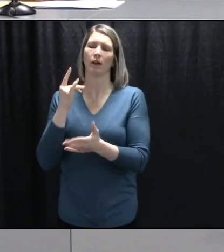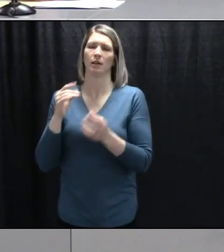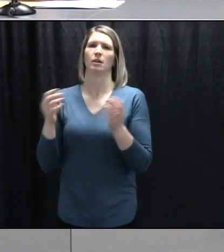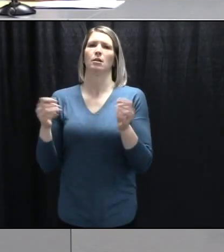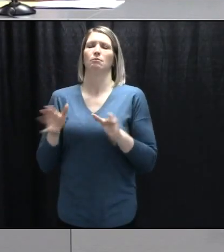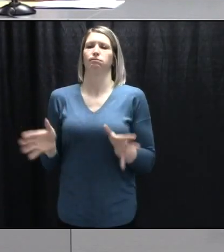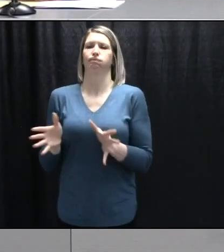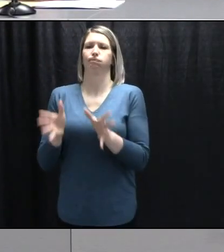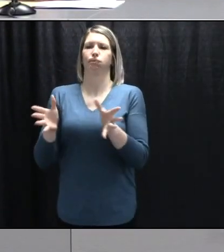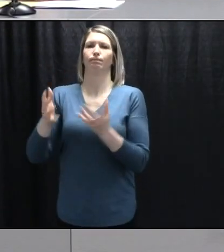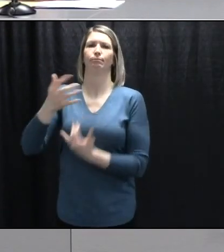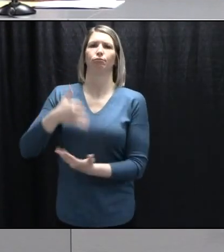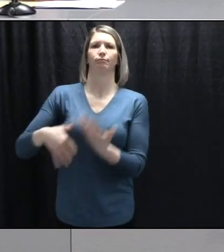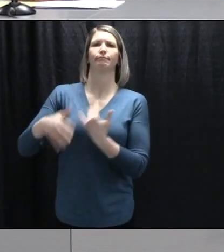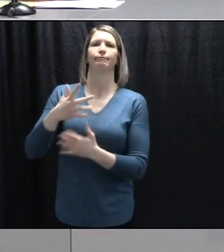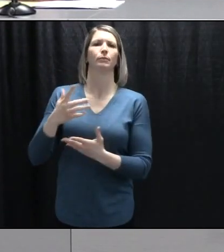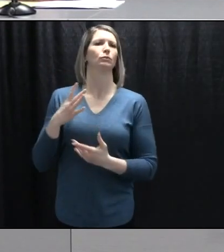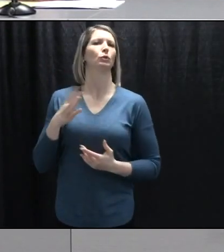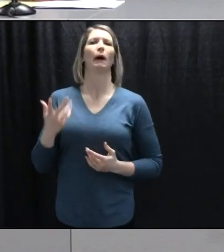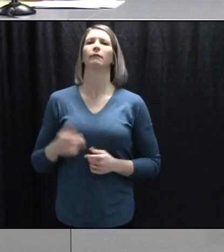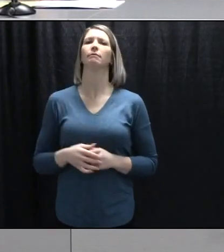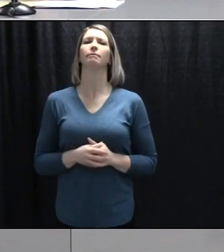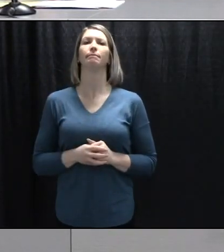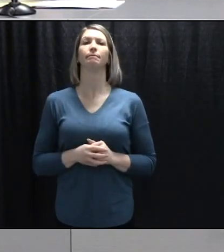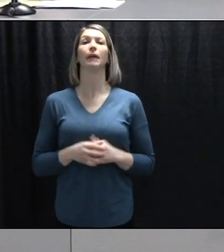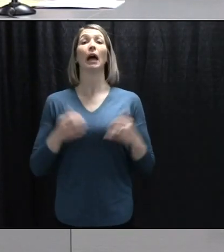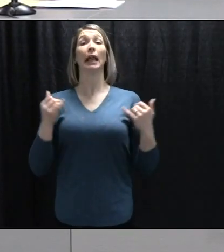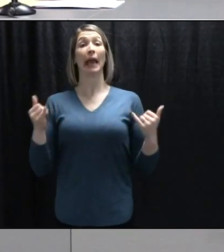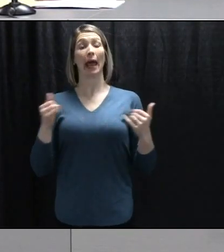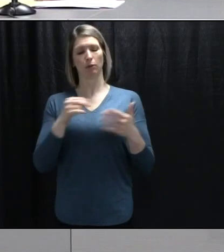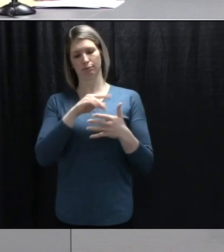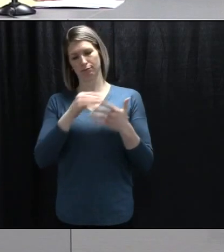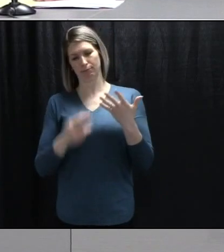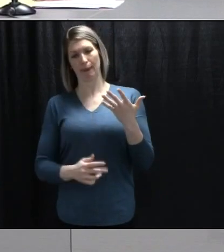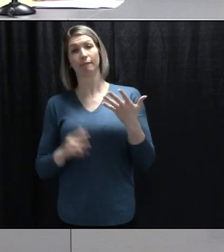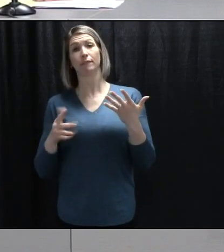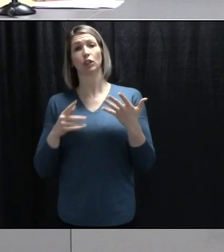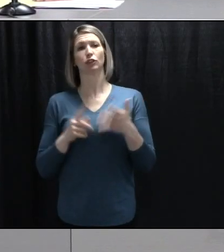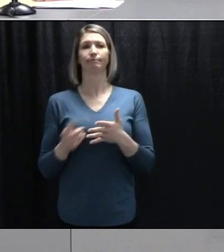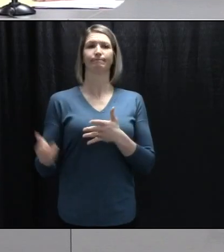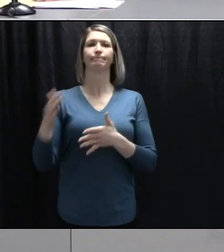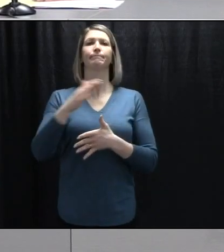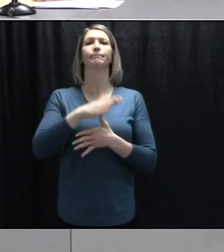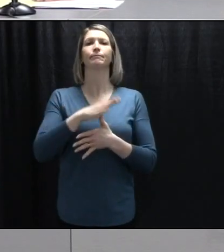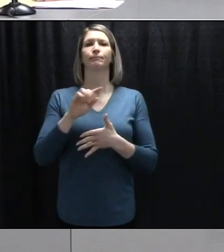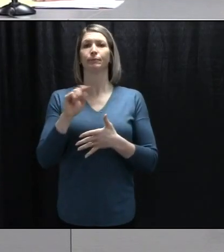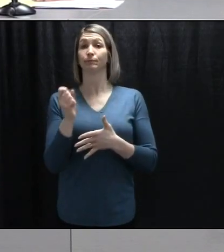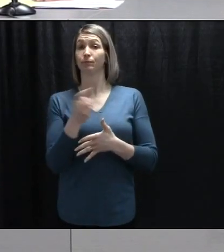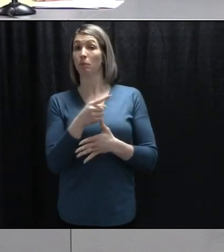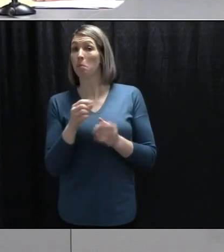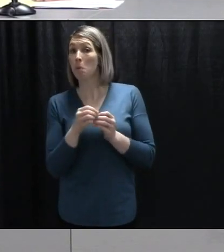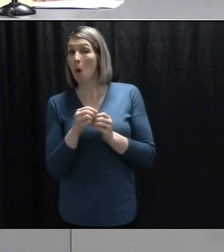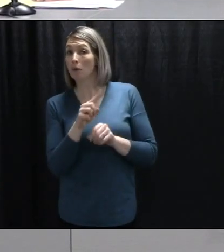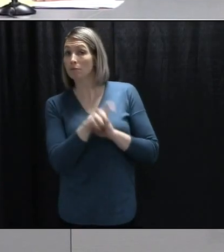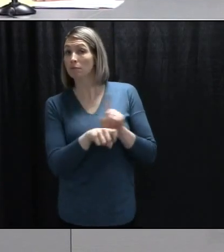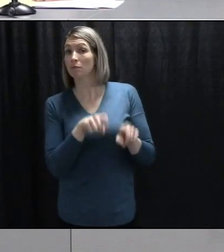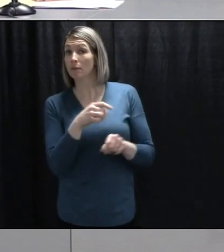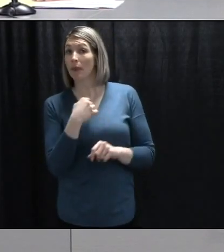Thank you, Minister. We'll now go to a second round of single questions. Do we have a question from Elizabeth Whitten of All Newfoundland Labrador?